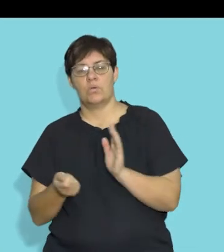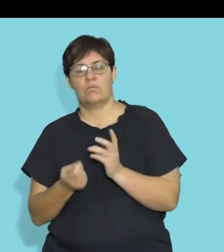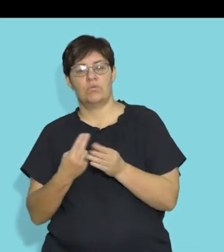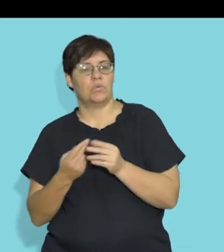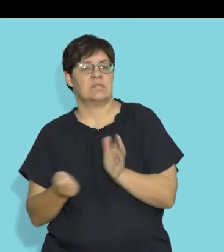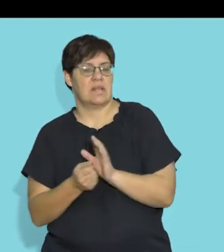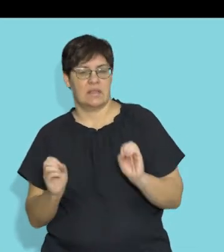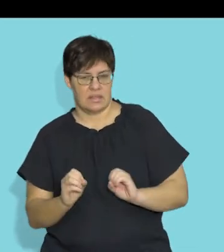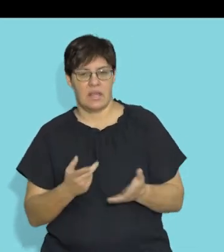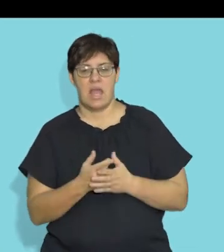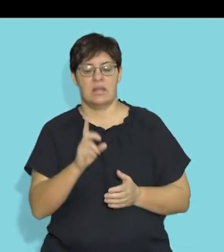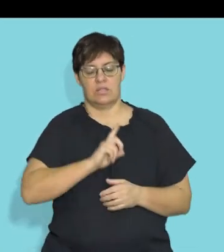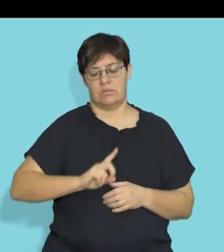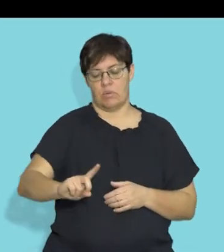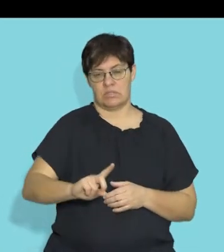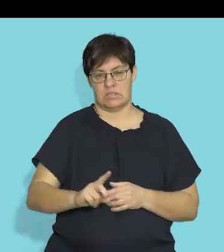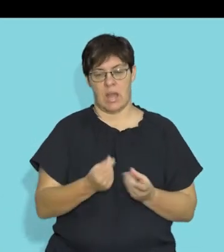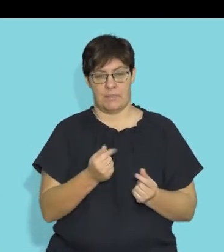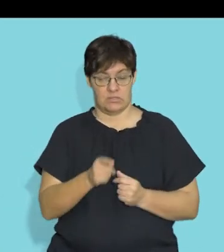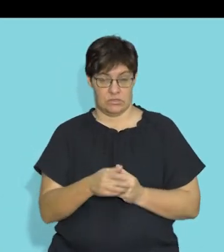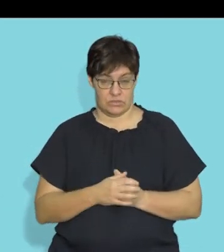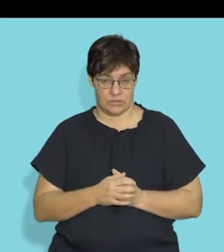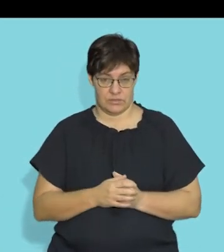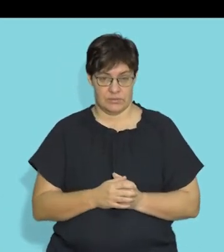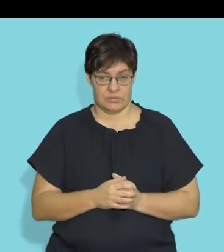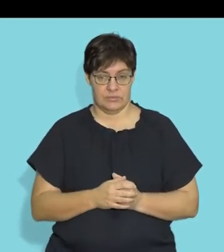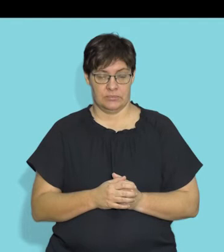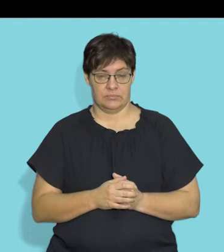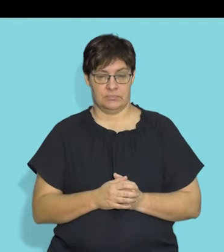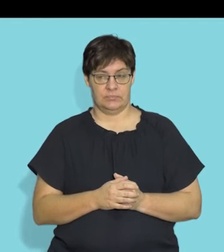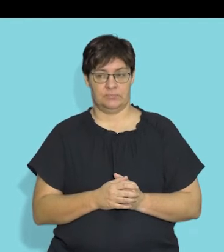there's your cash deposited in rands. Okay.